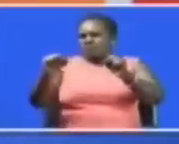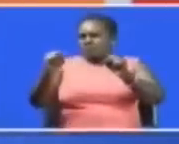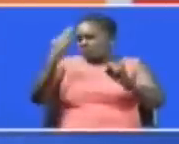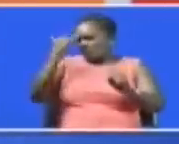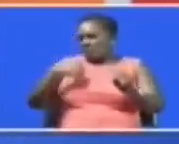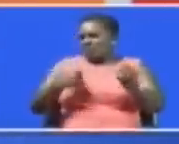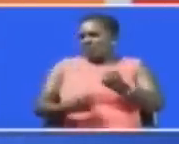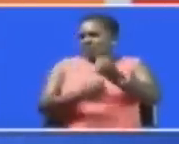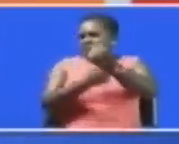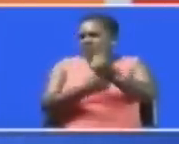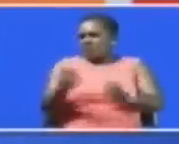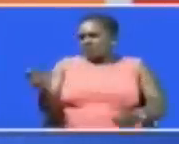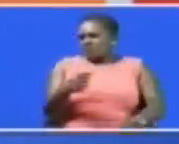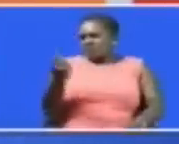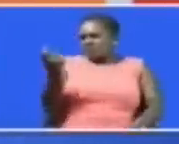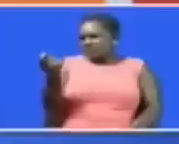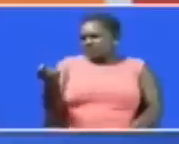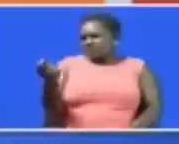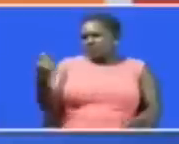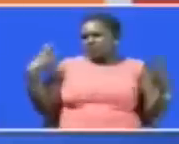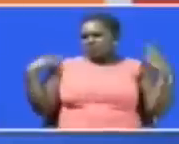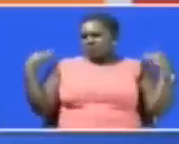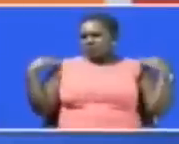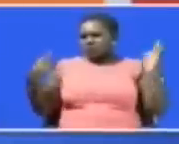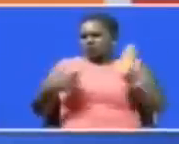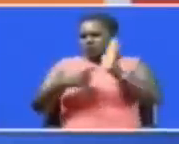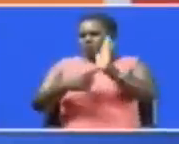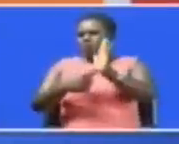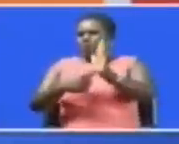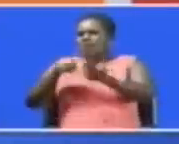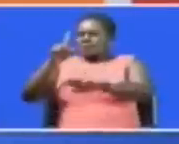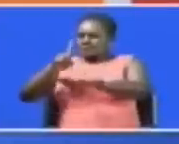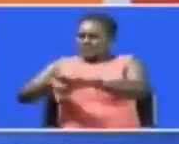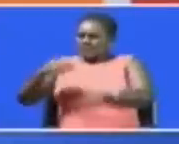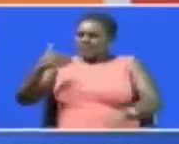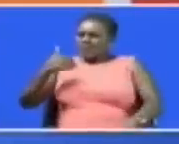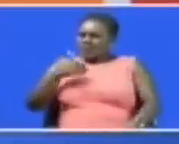that is that the last few months of our practice has shown that